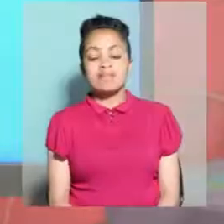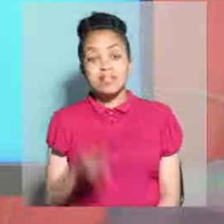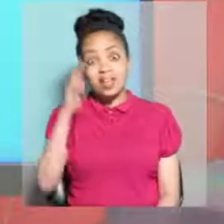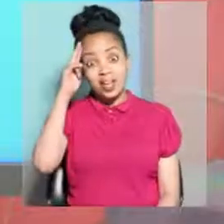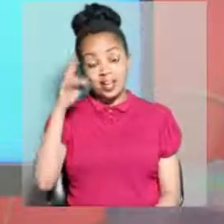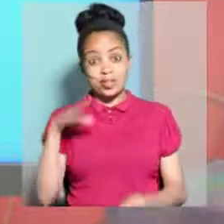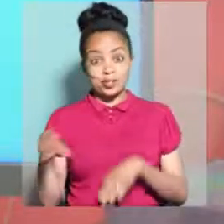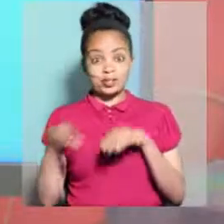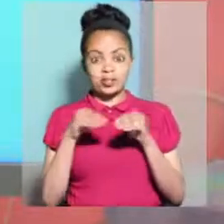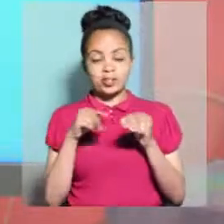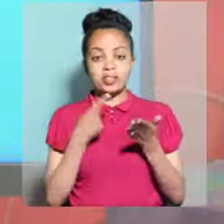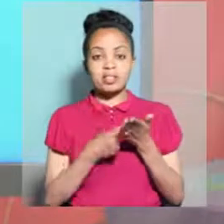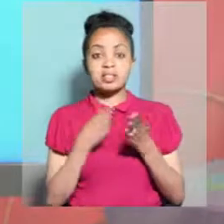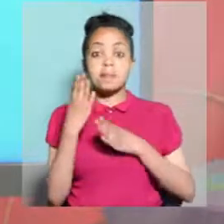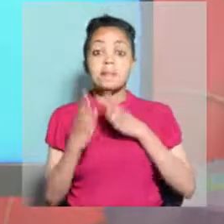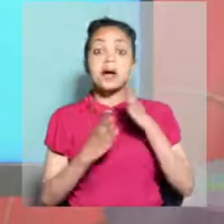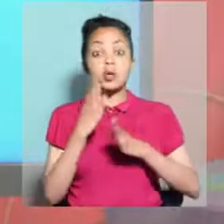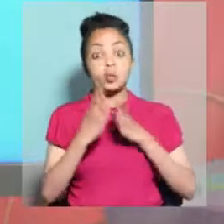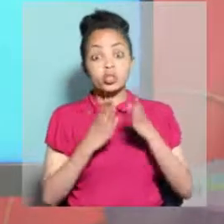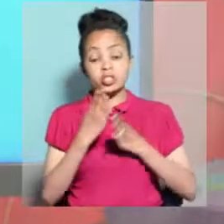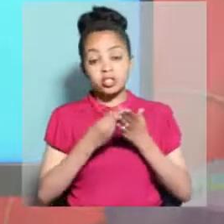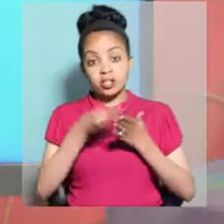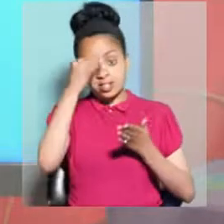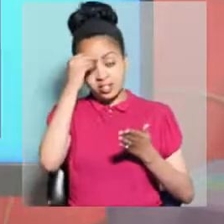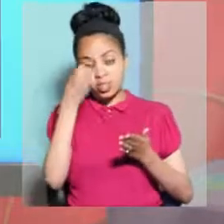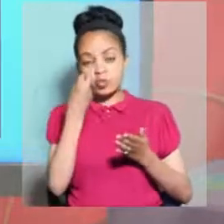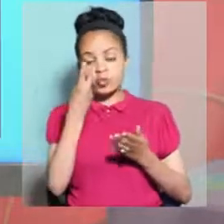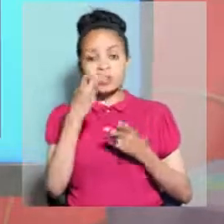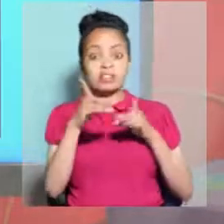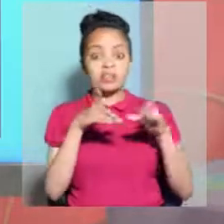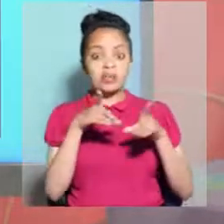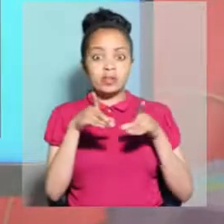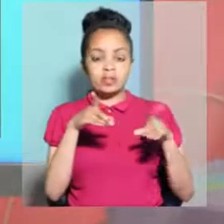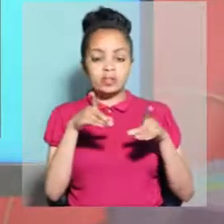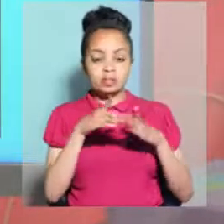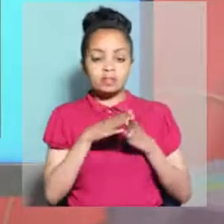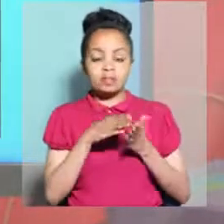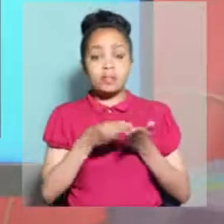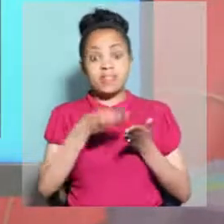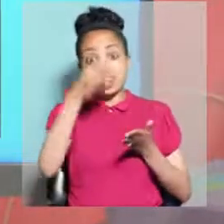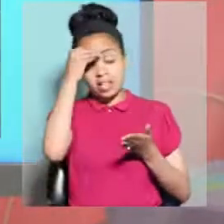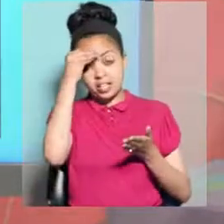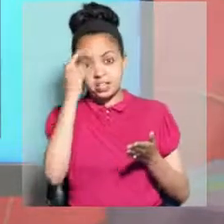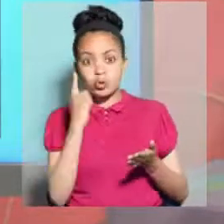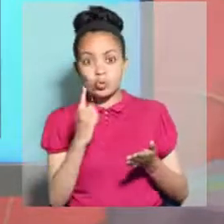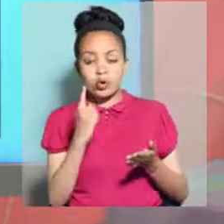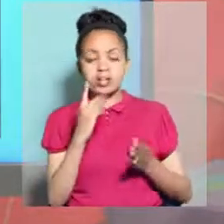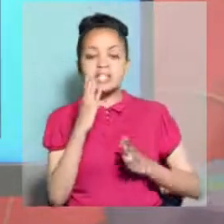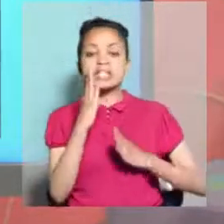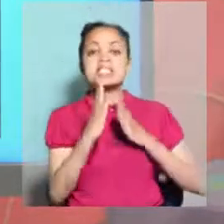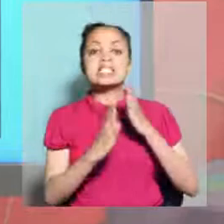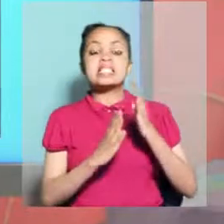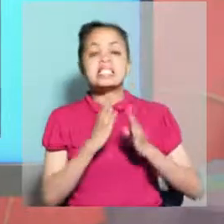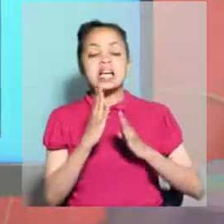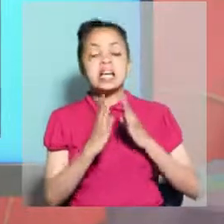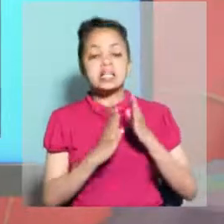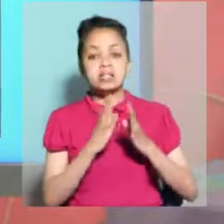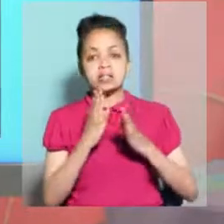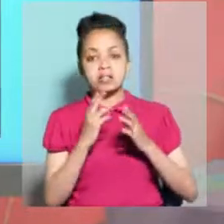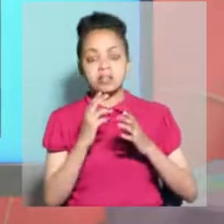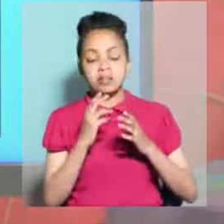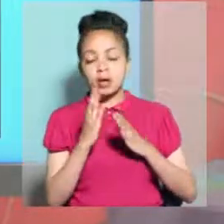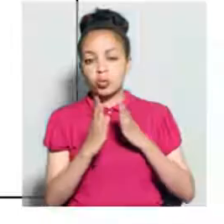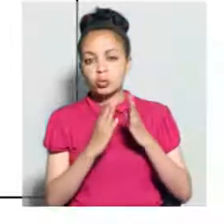Hello student, this is biology lesson for grade 12. Lesson 1, Science of Biology. The